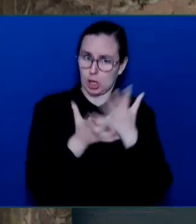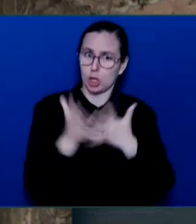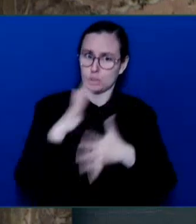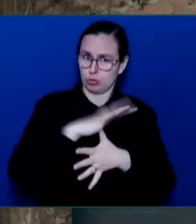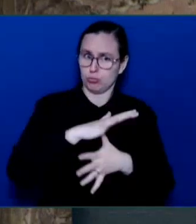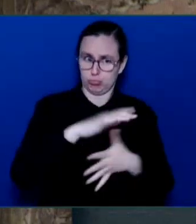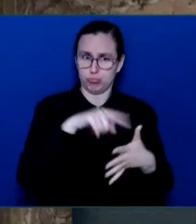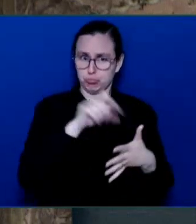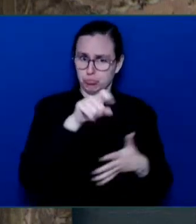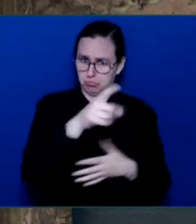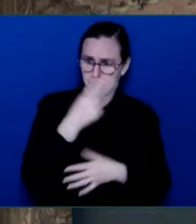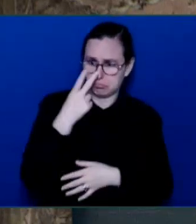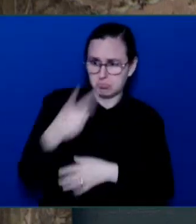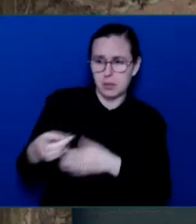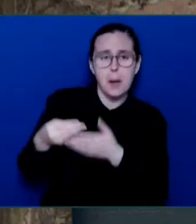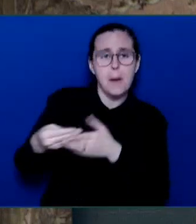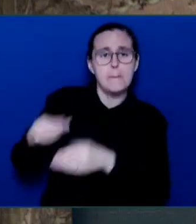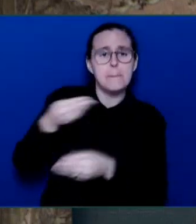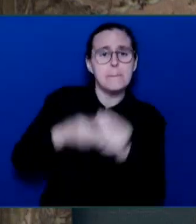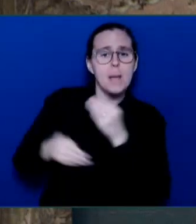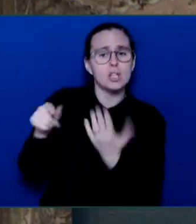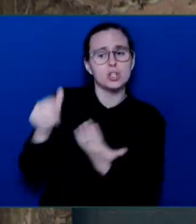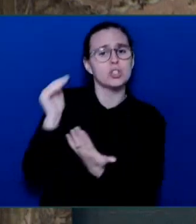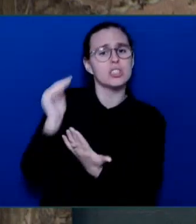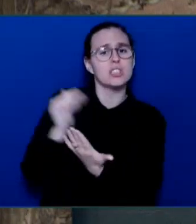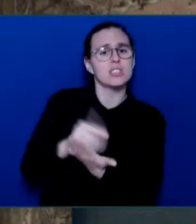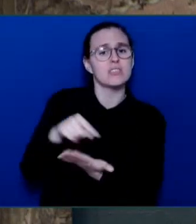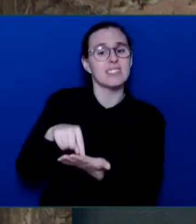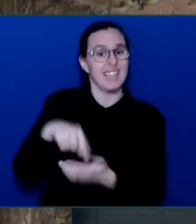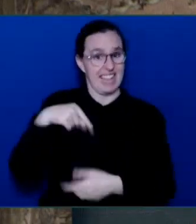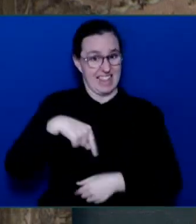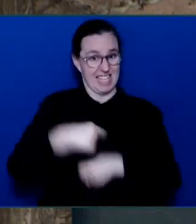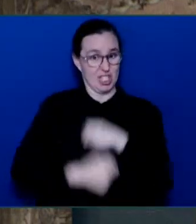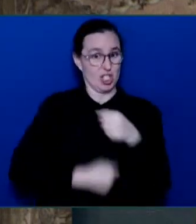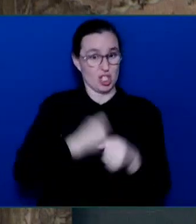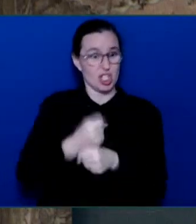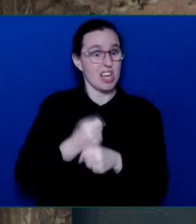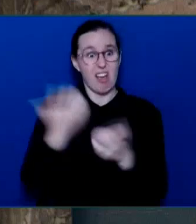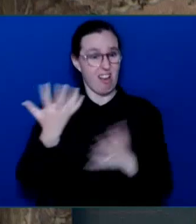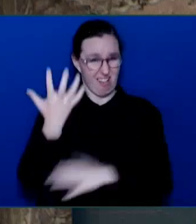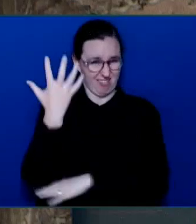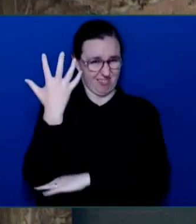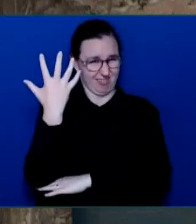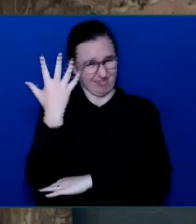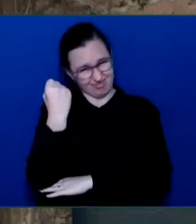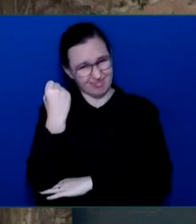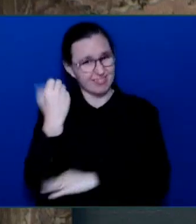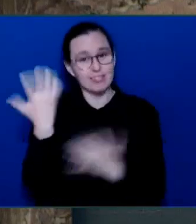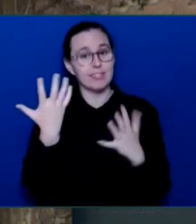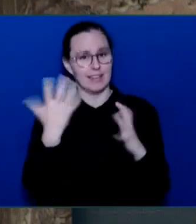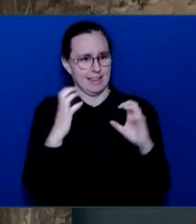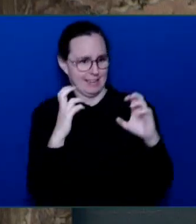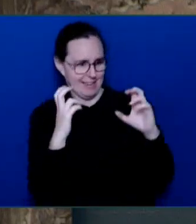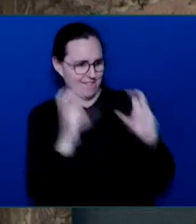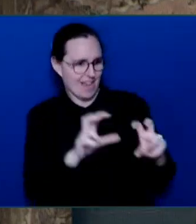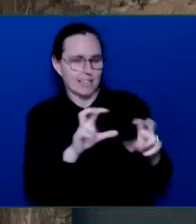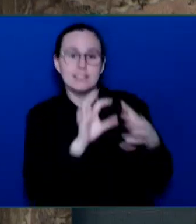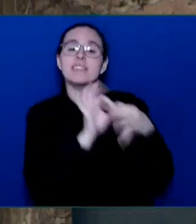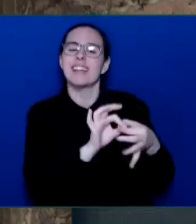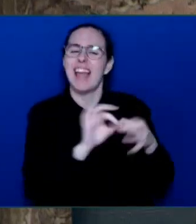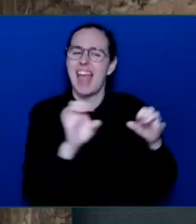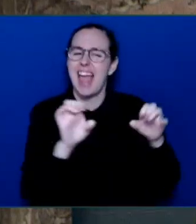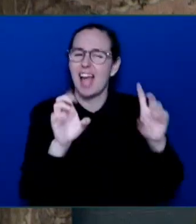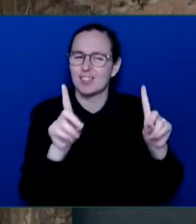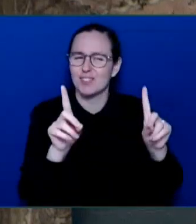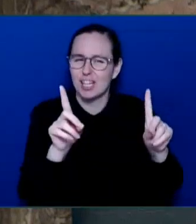this year's budget was the highest ever for the education, whether it is for the new schools, new programs, and